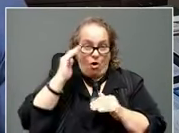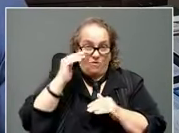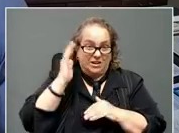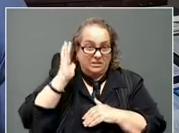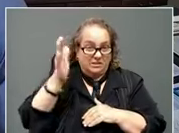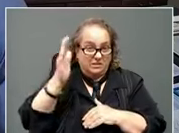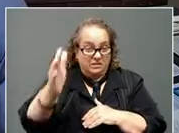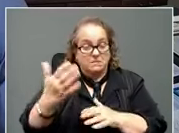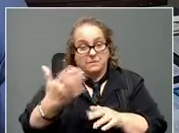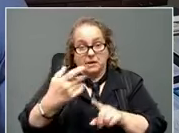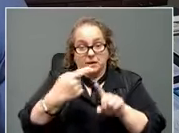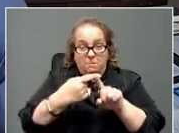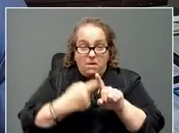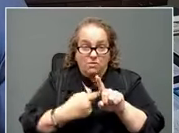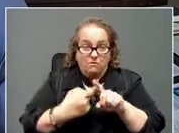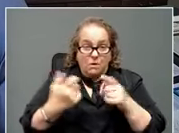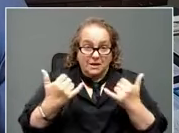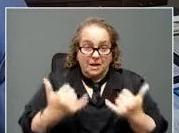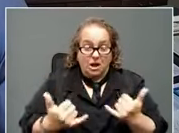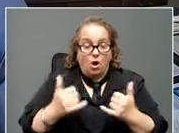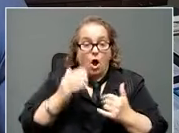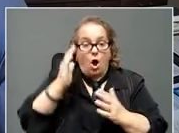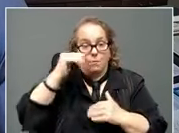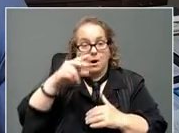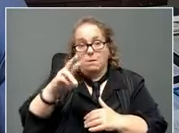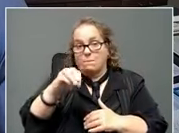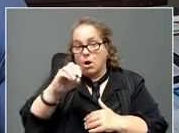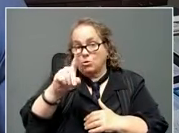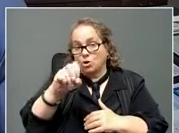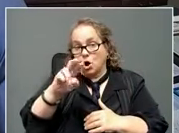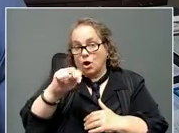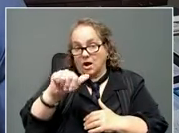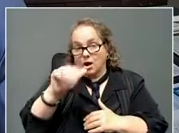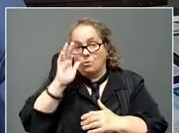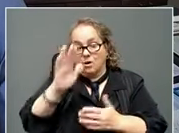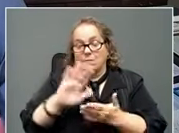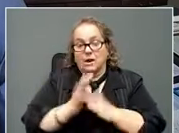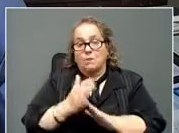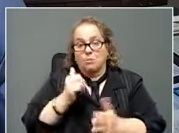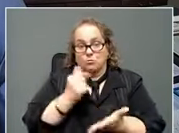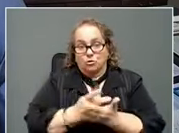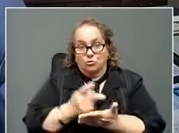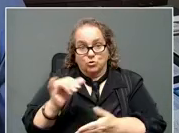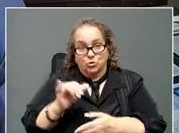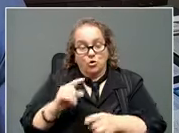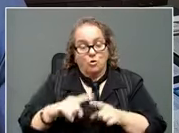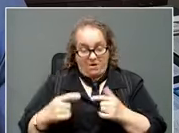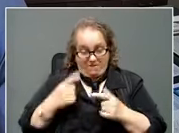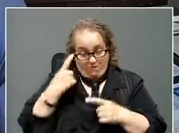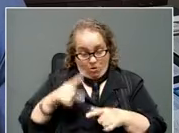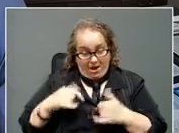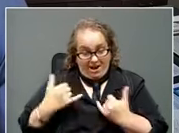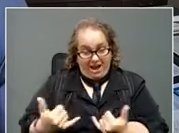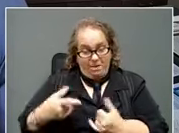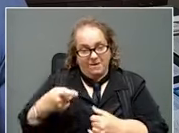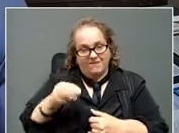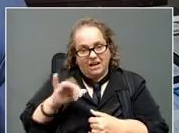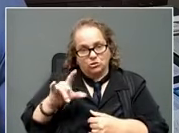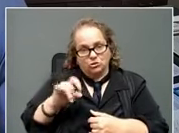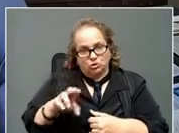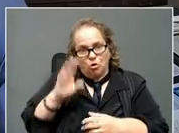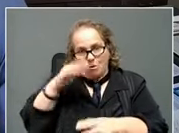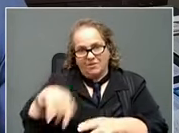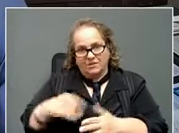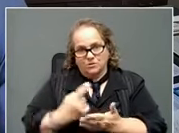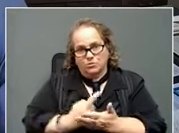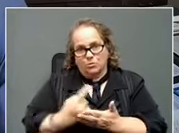or so from now, hopefully Moderna will also get approved. But in the meantime, Pfizer will hopefully come out this week and be